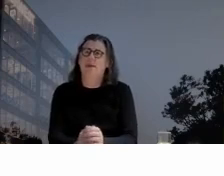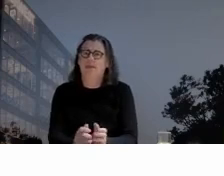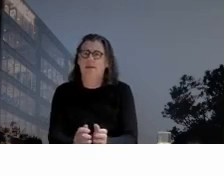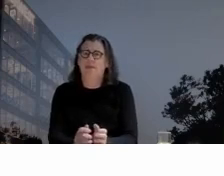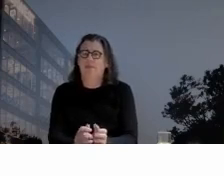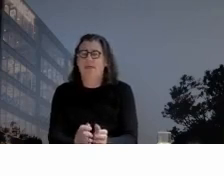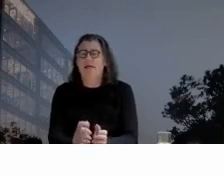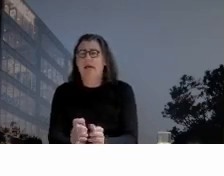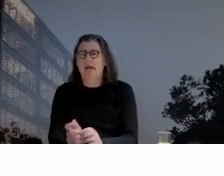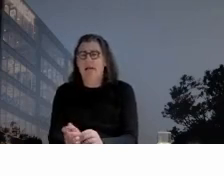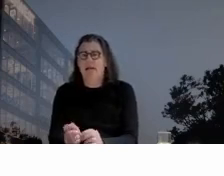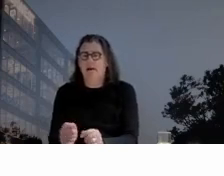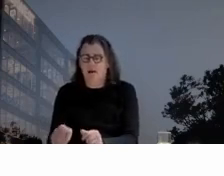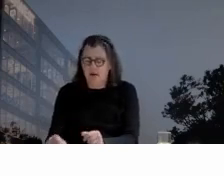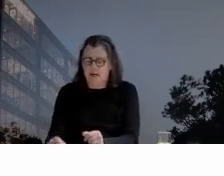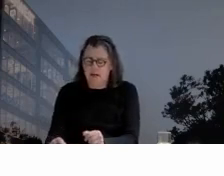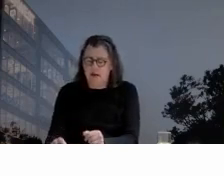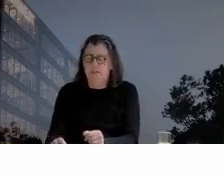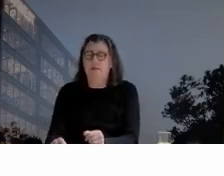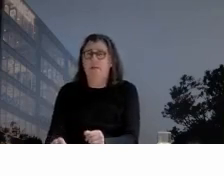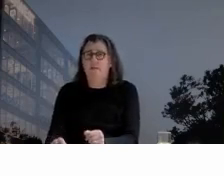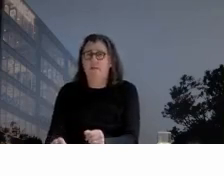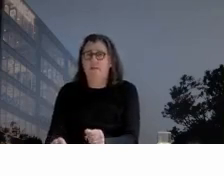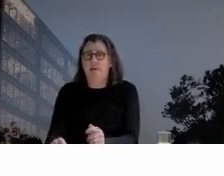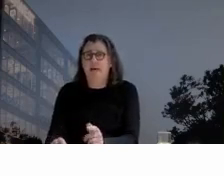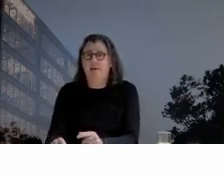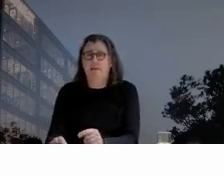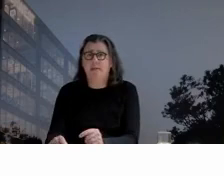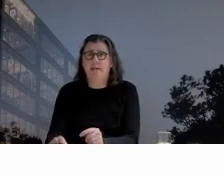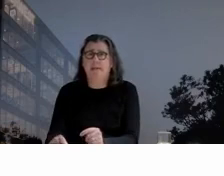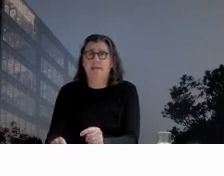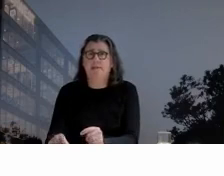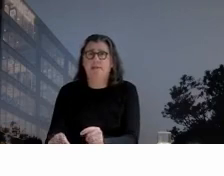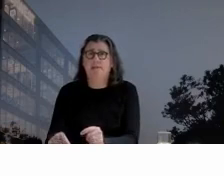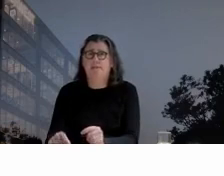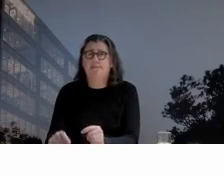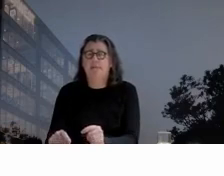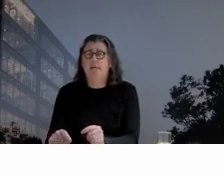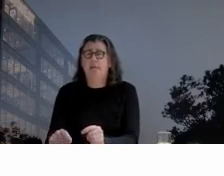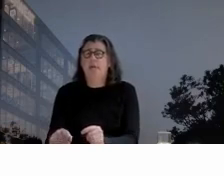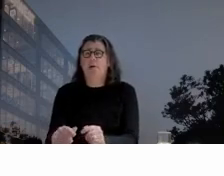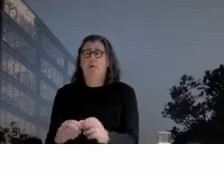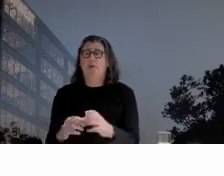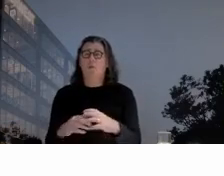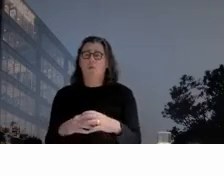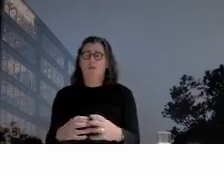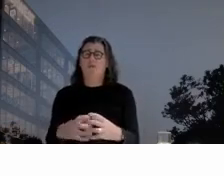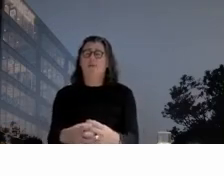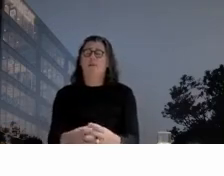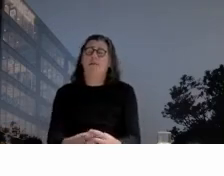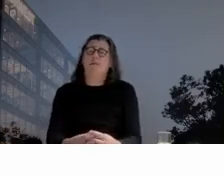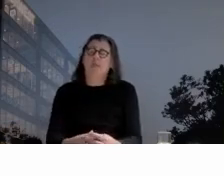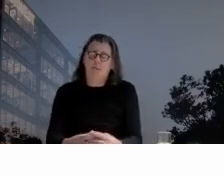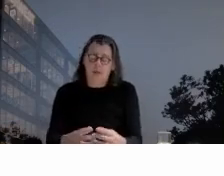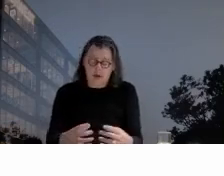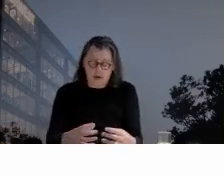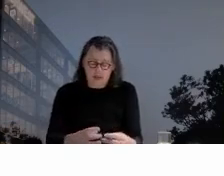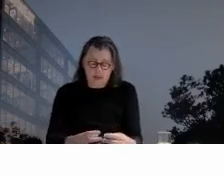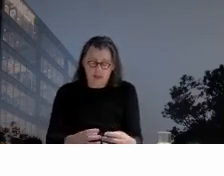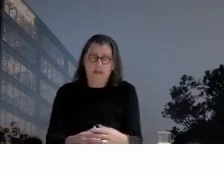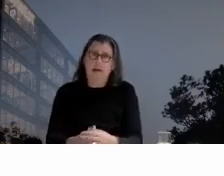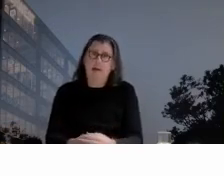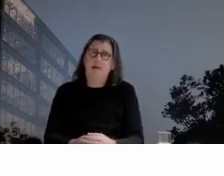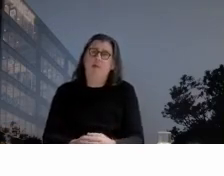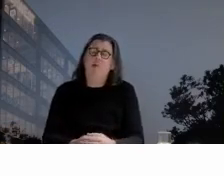to get the best out of it, and then operating carbon in terms of the facade will be the second thing I touch on. We did a study with, as part